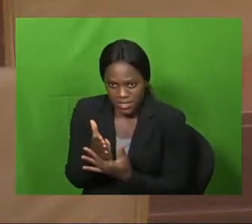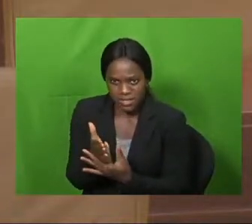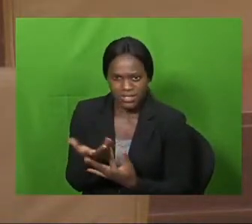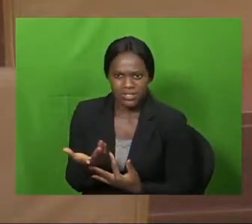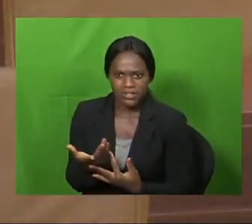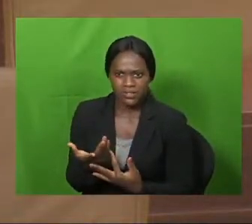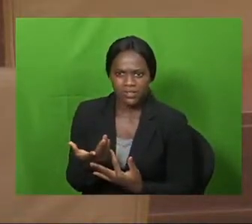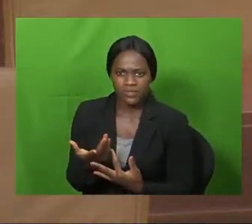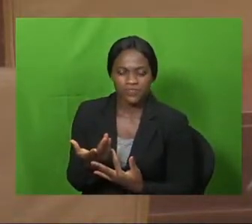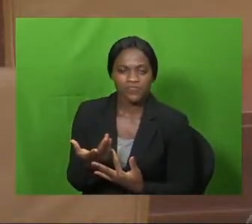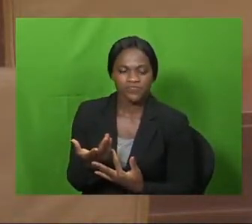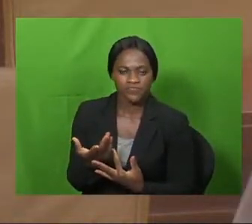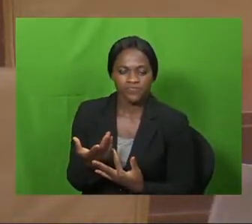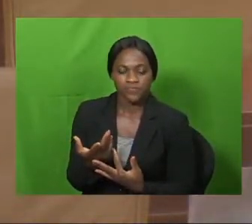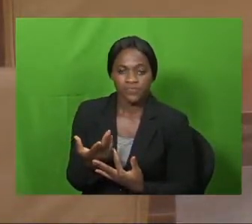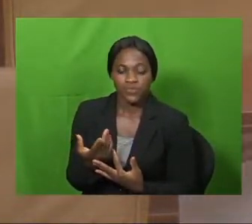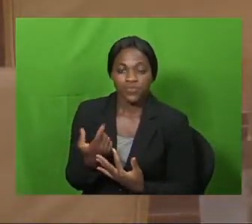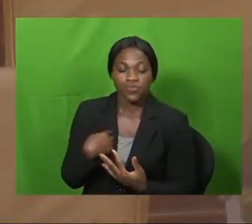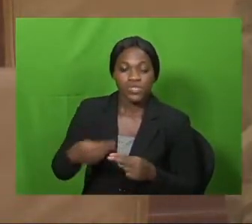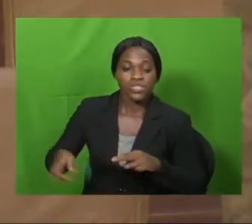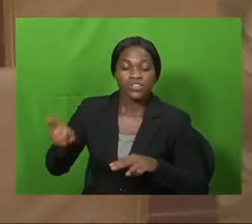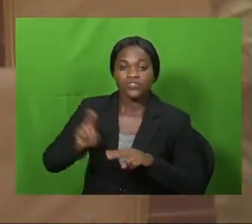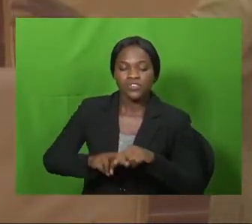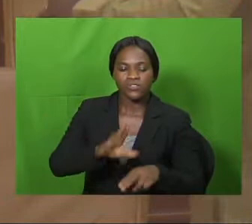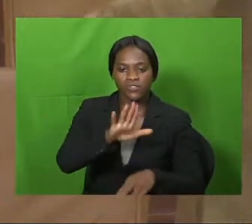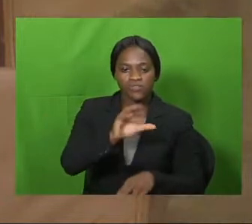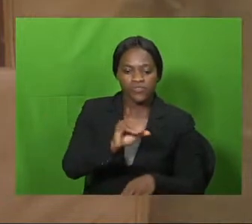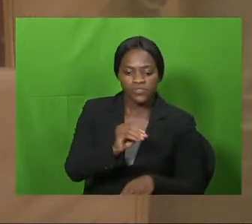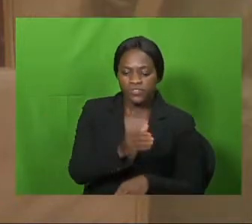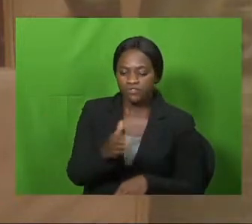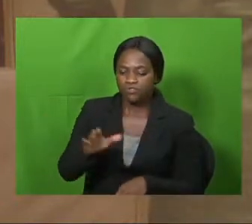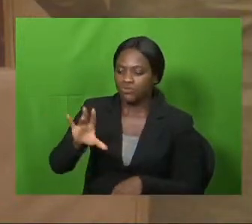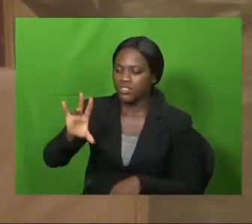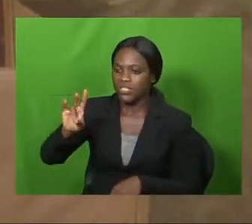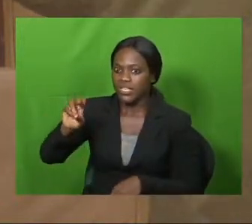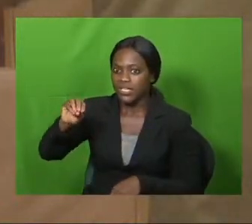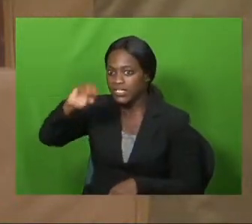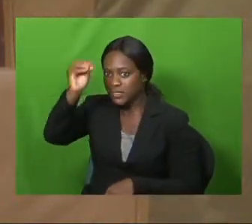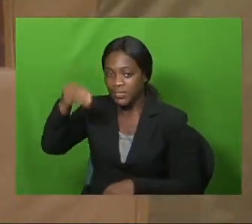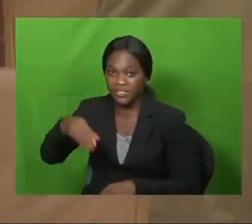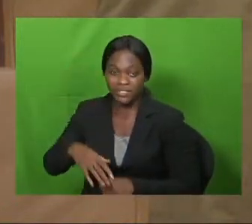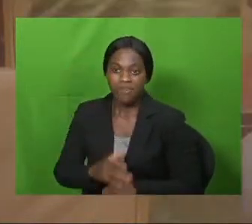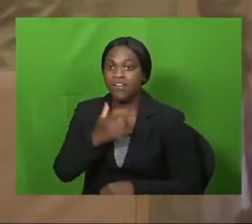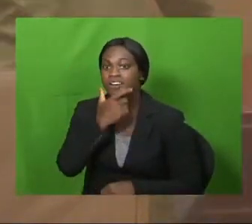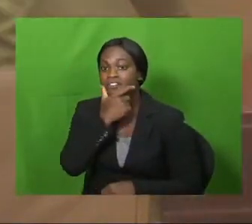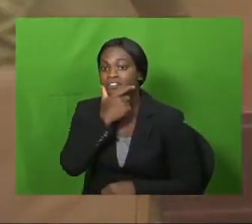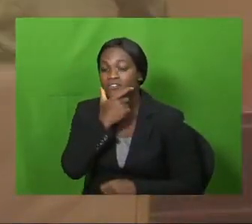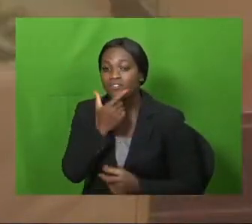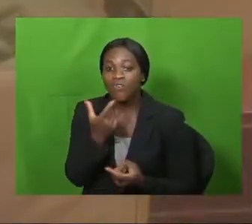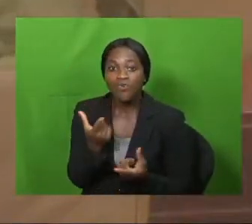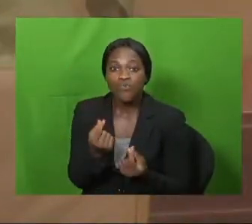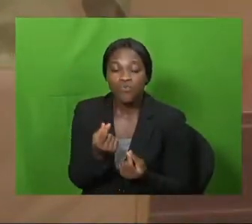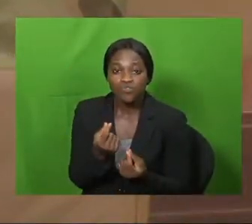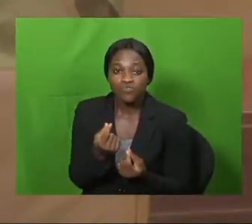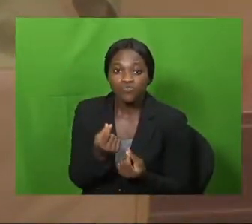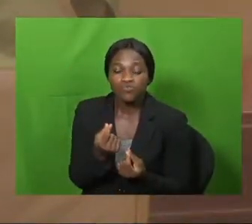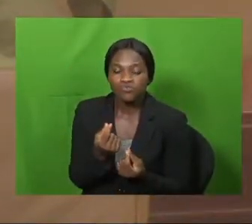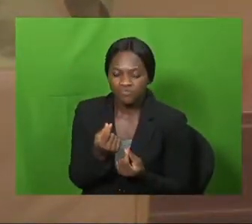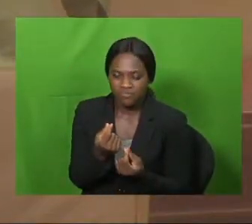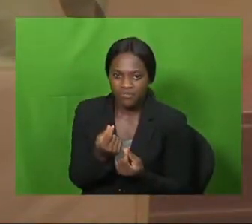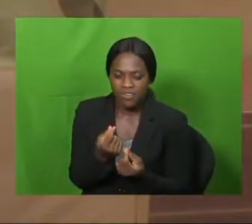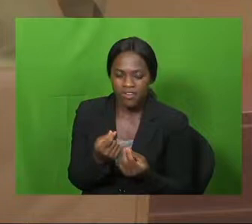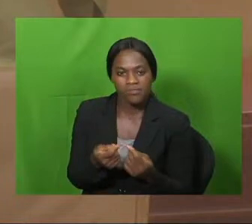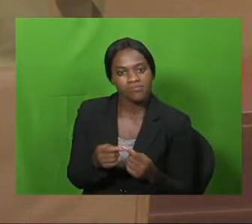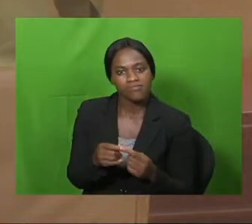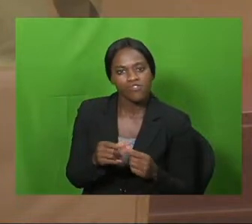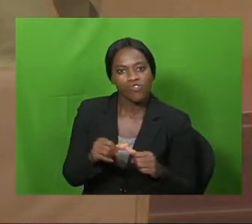we increased access rate from 50 to 80%. President Akufo-Addo from 80 to